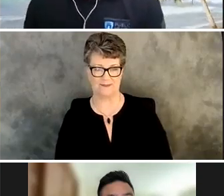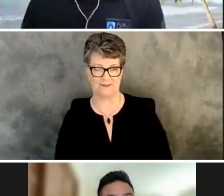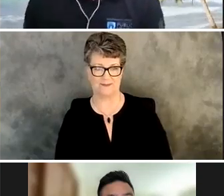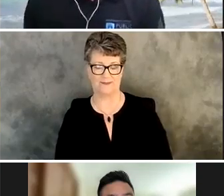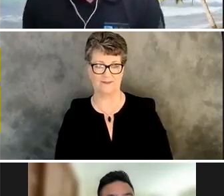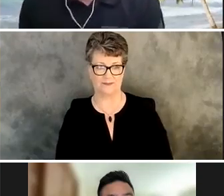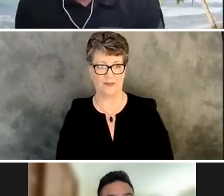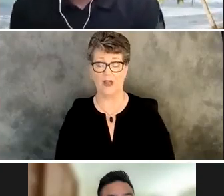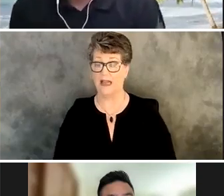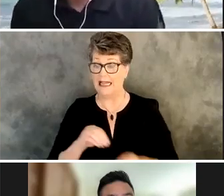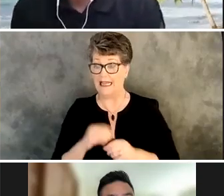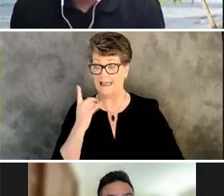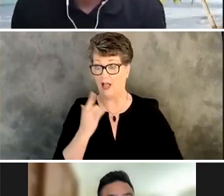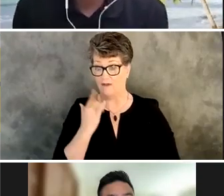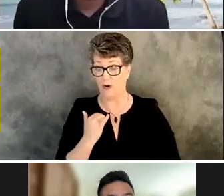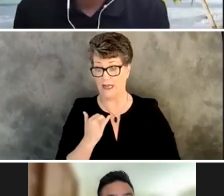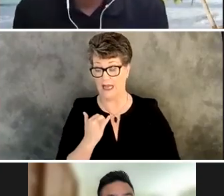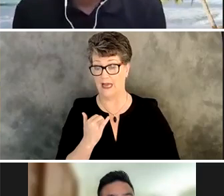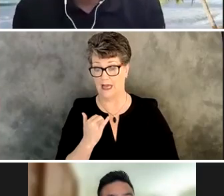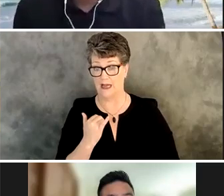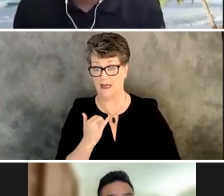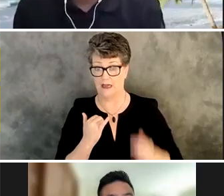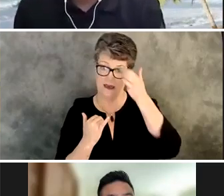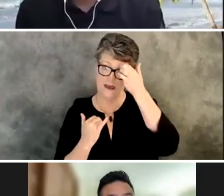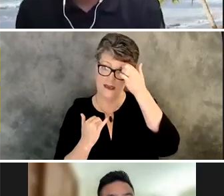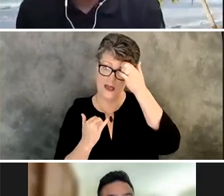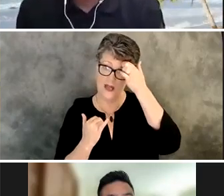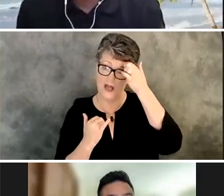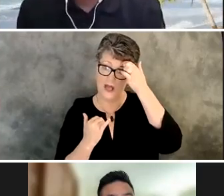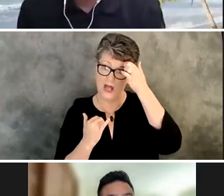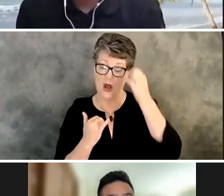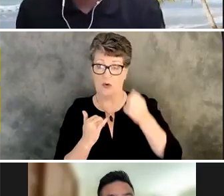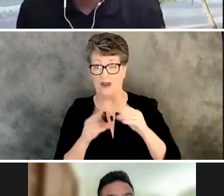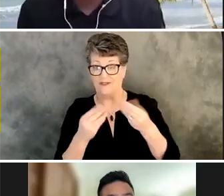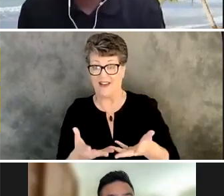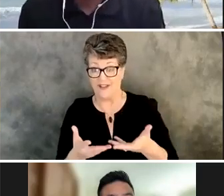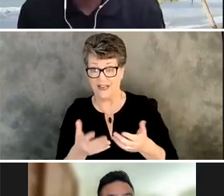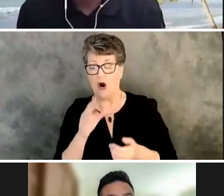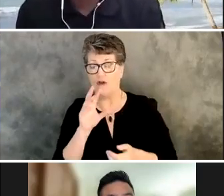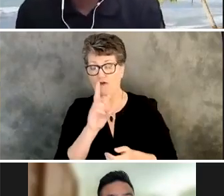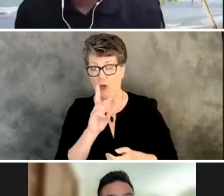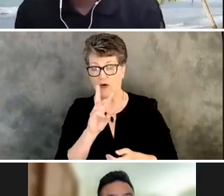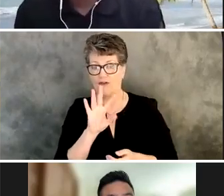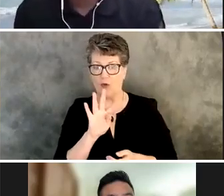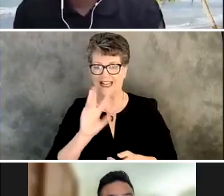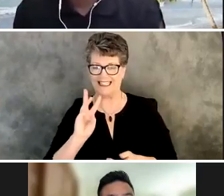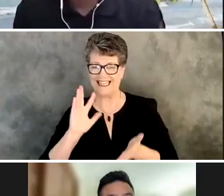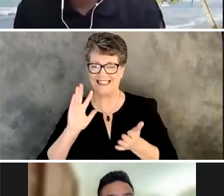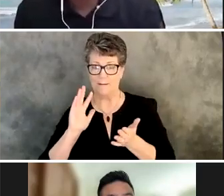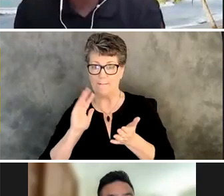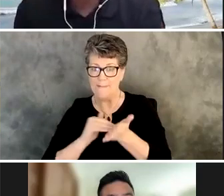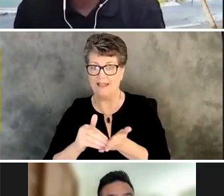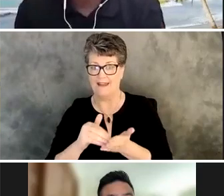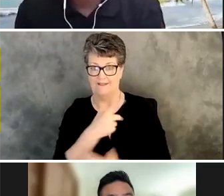So in California, we have administered 46 million vaccines. And a